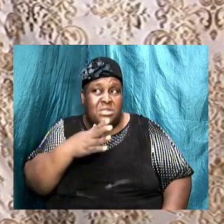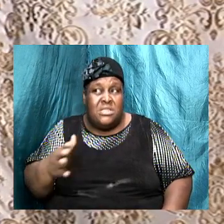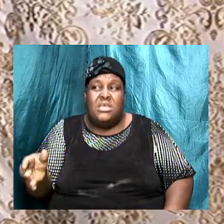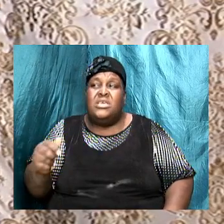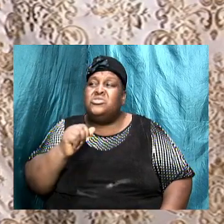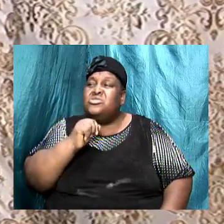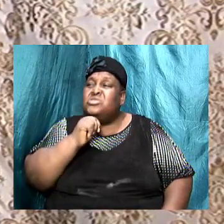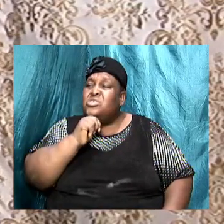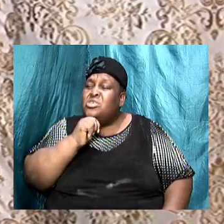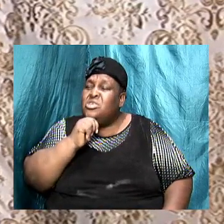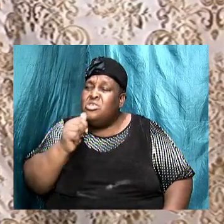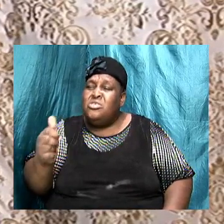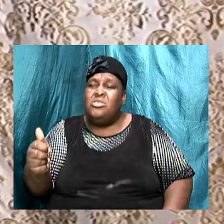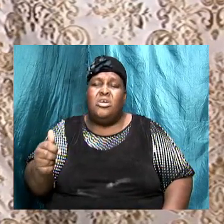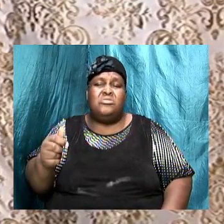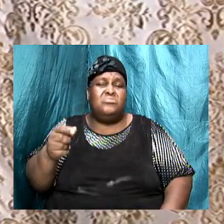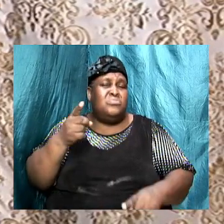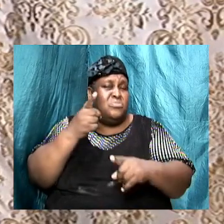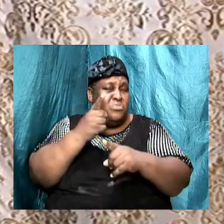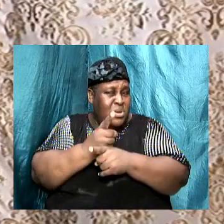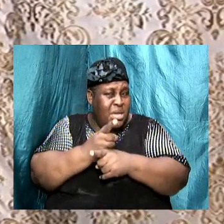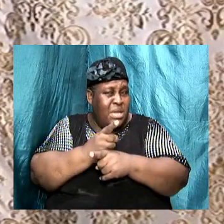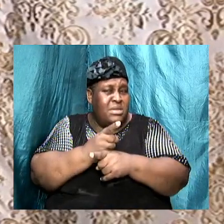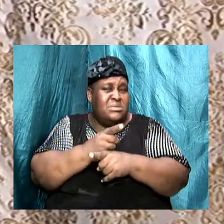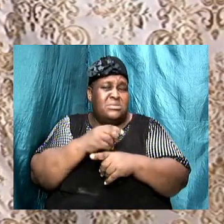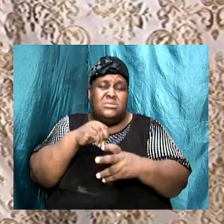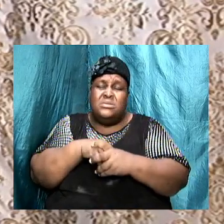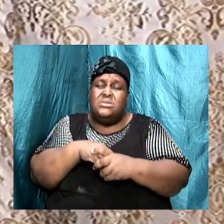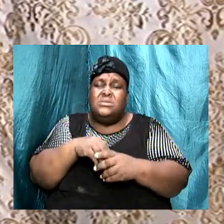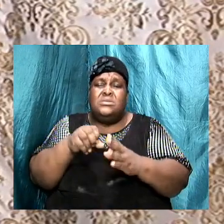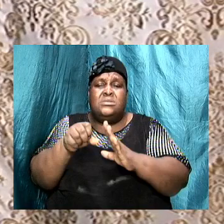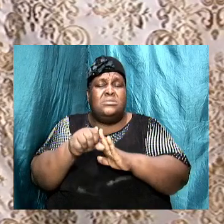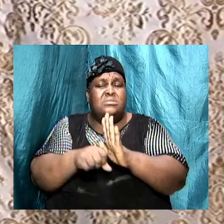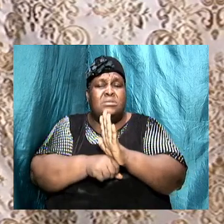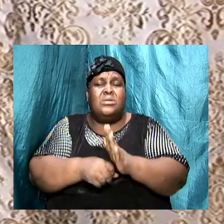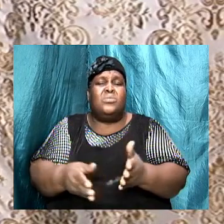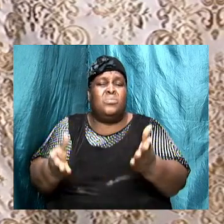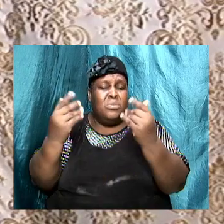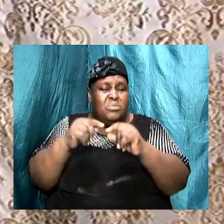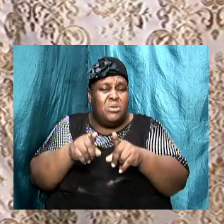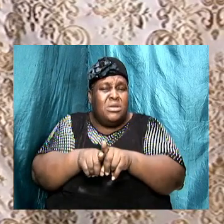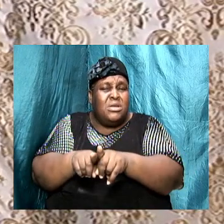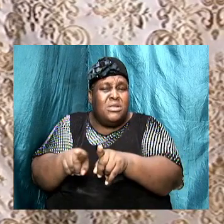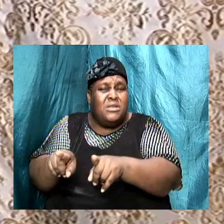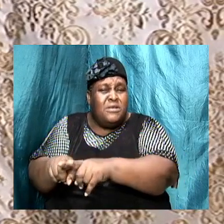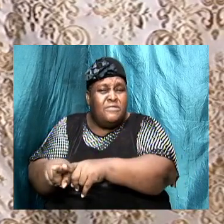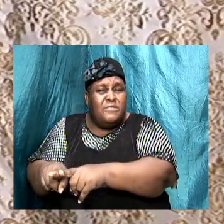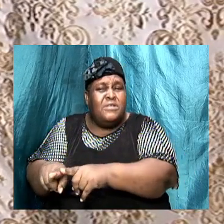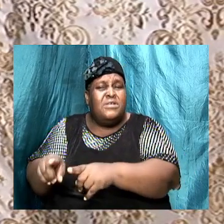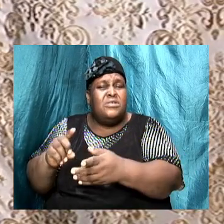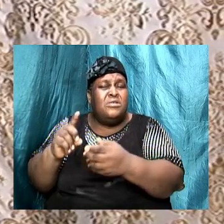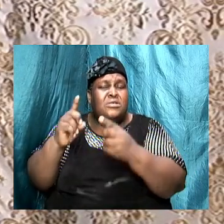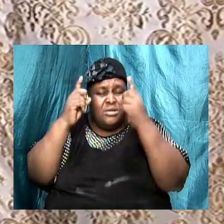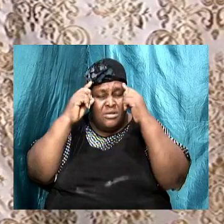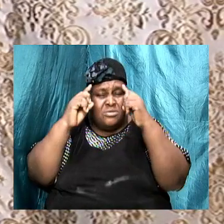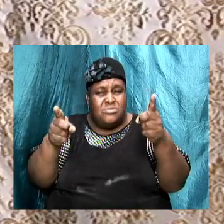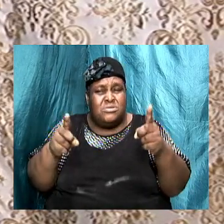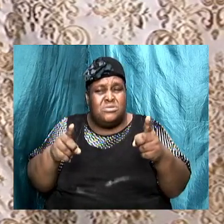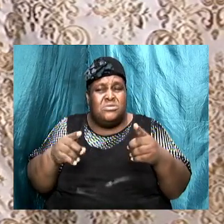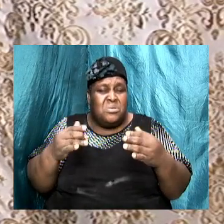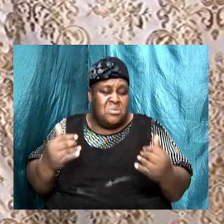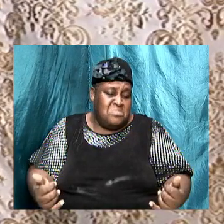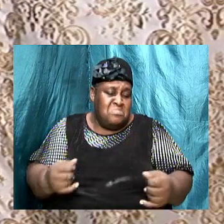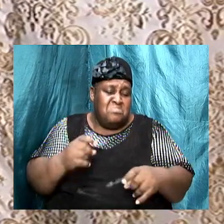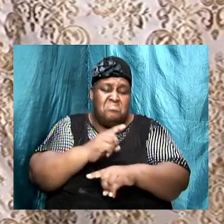not scriptural, and they are coming up with all kind of doctrines. And nowadays what is happening is